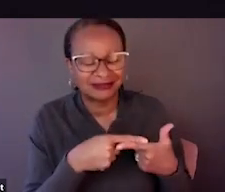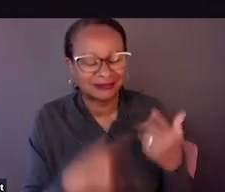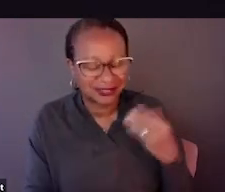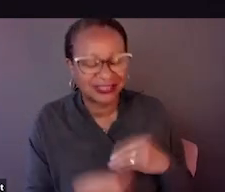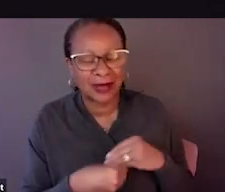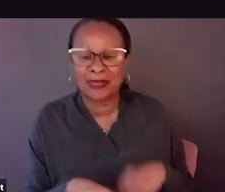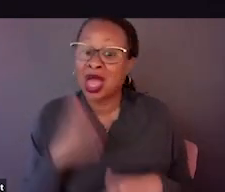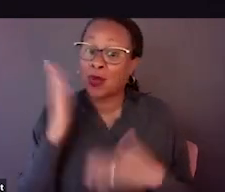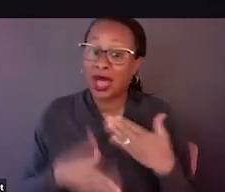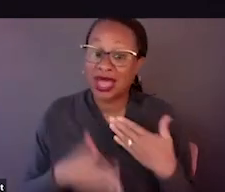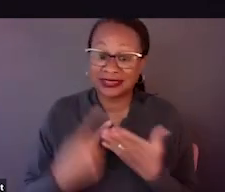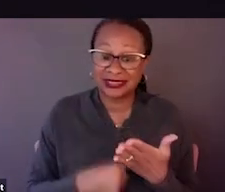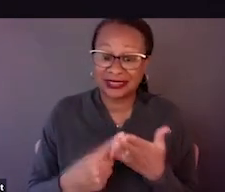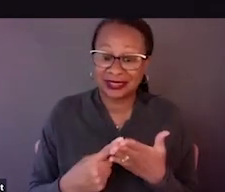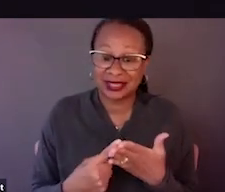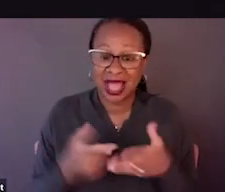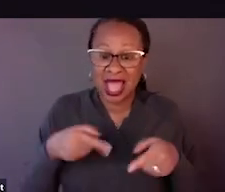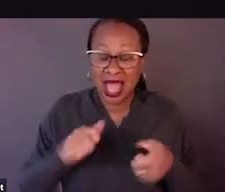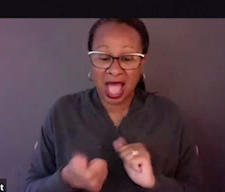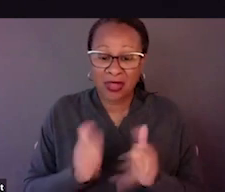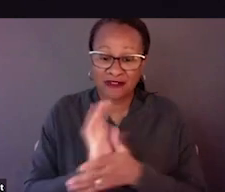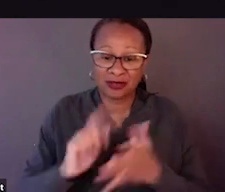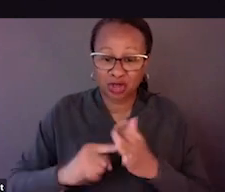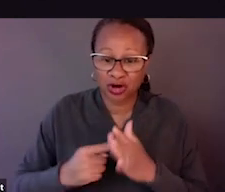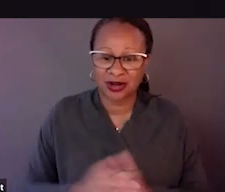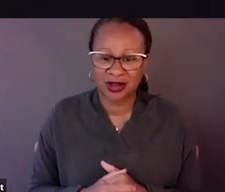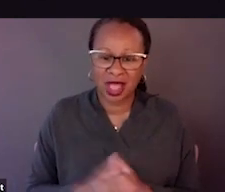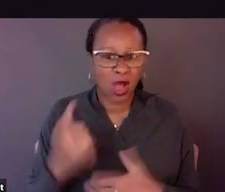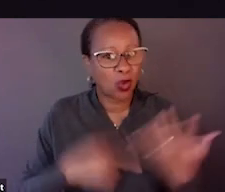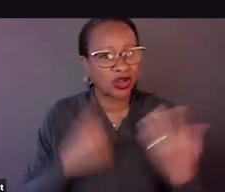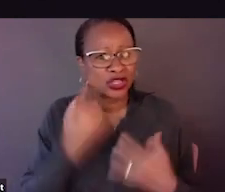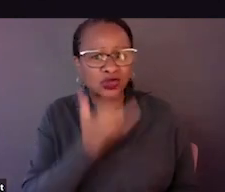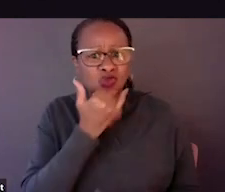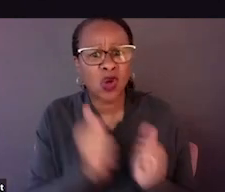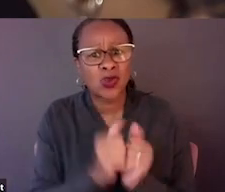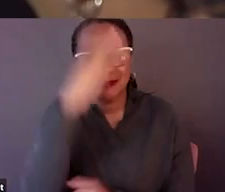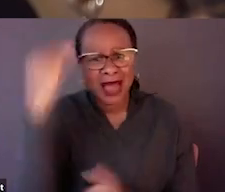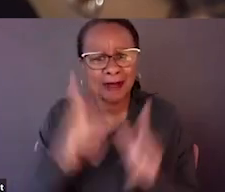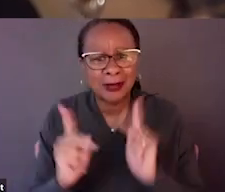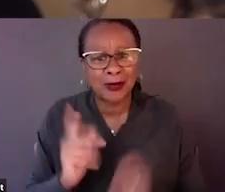going to end the discussion the way the film started. What do you think is wrong with Black people?